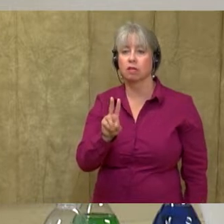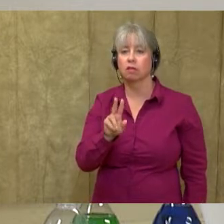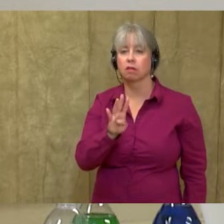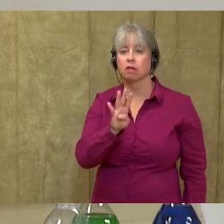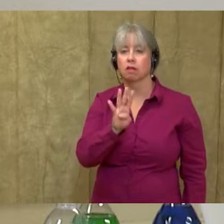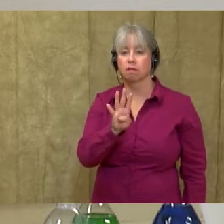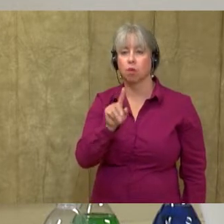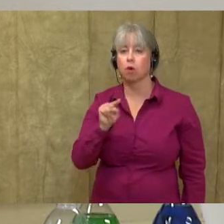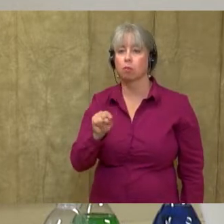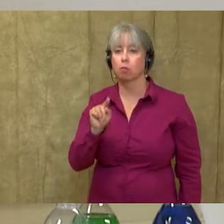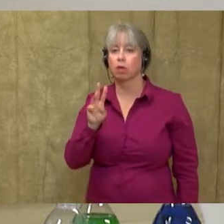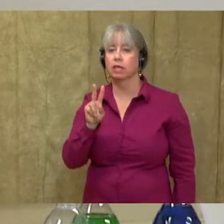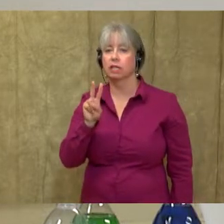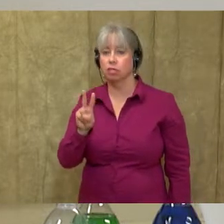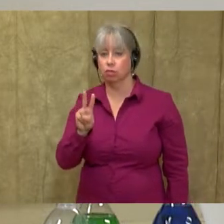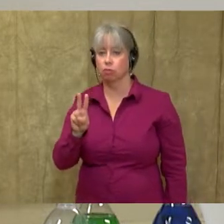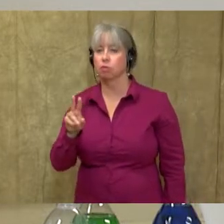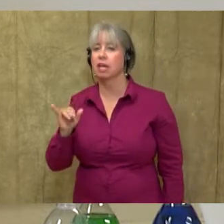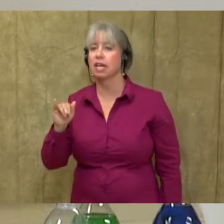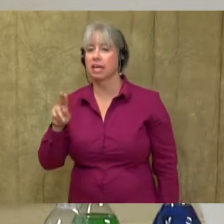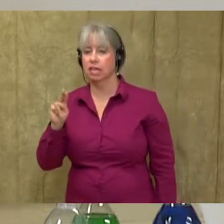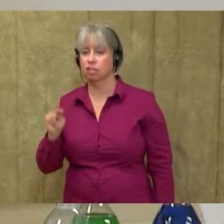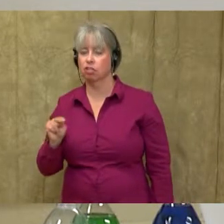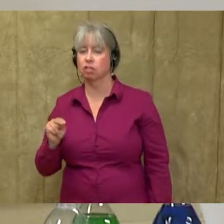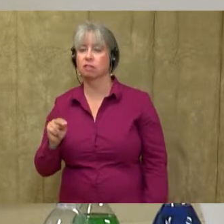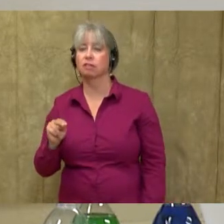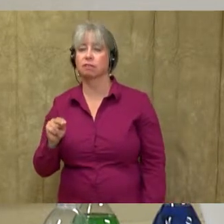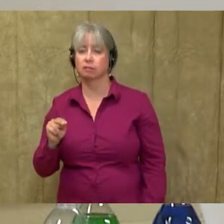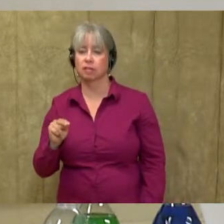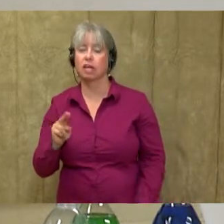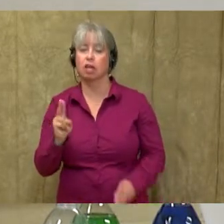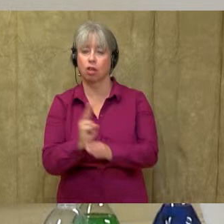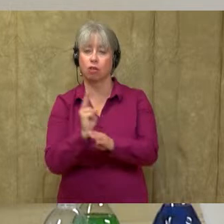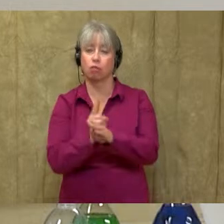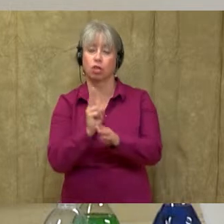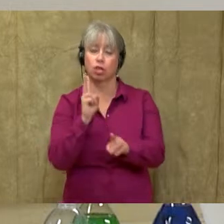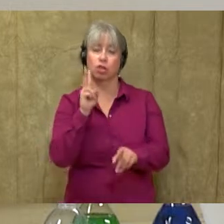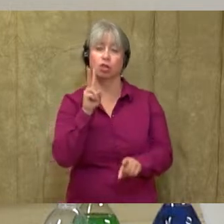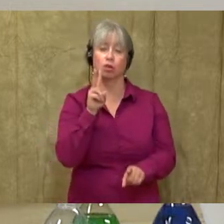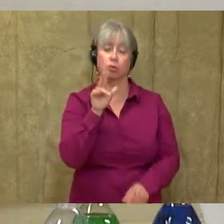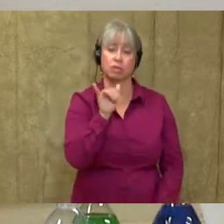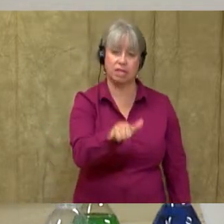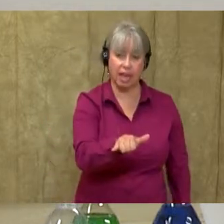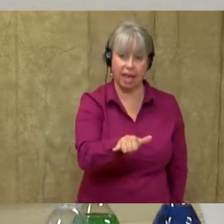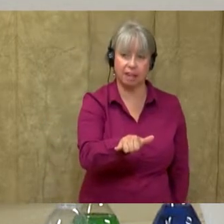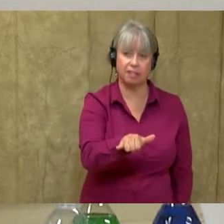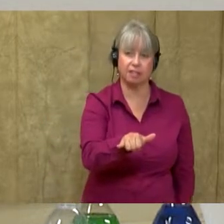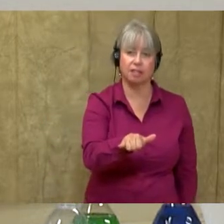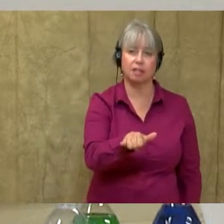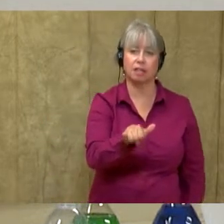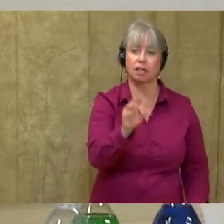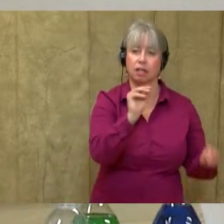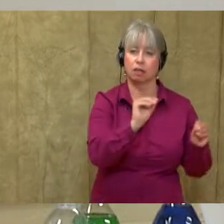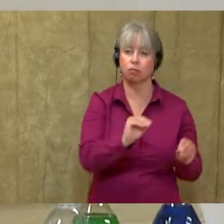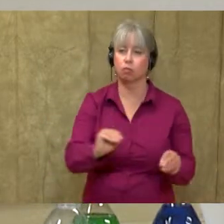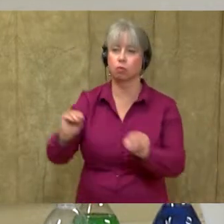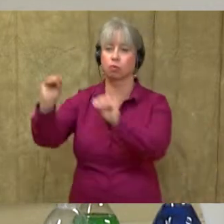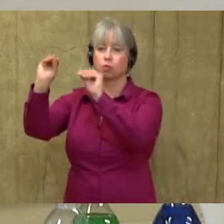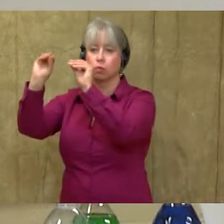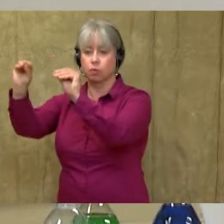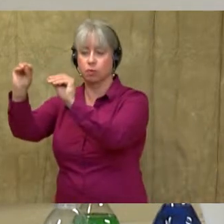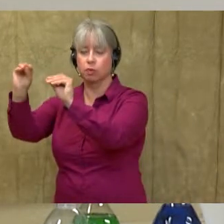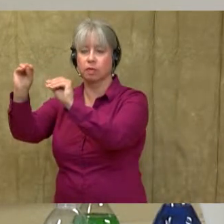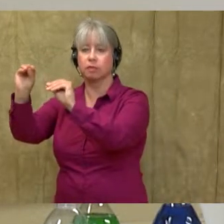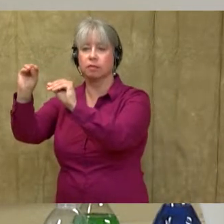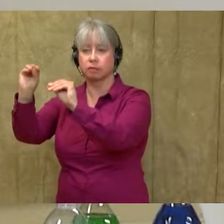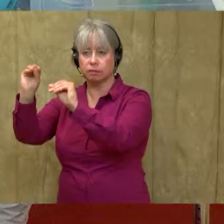so 4.2. So here's what we're going to be using for our formula. And that is exactly what we